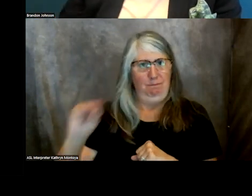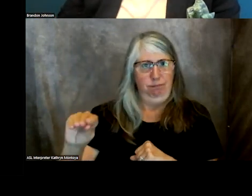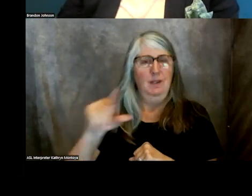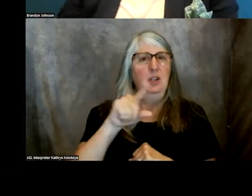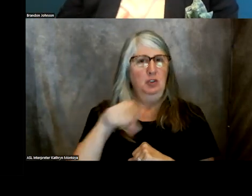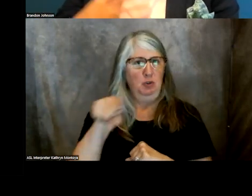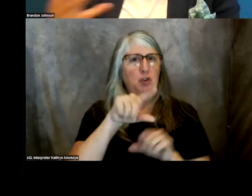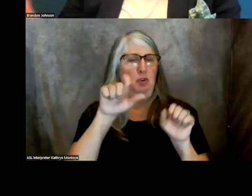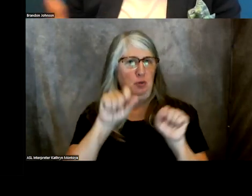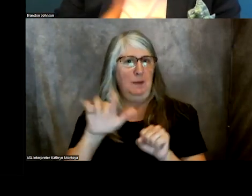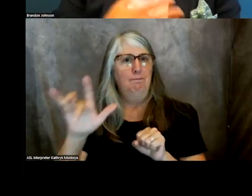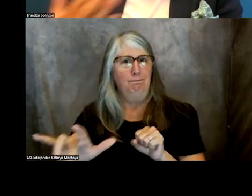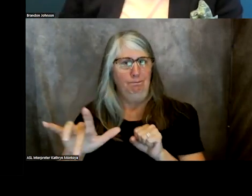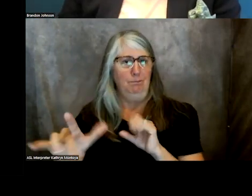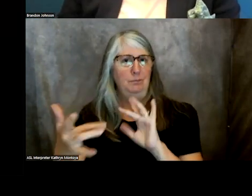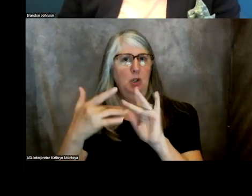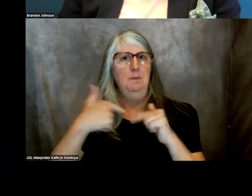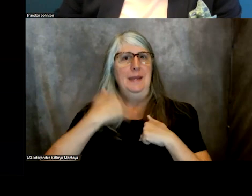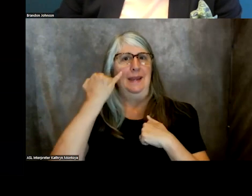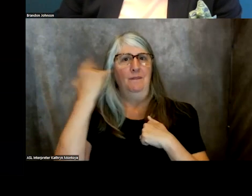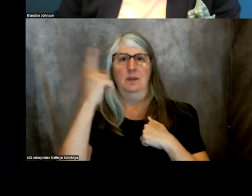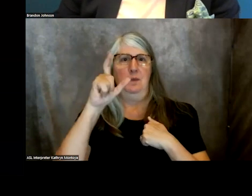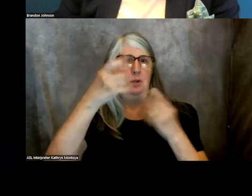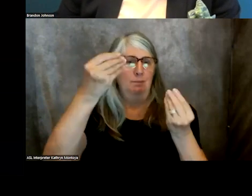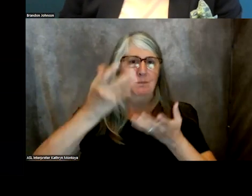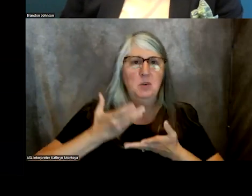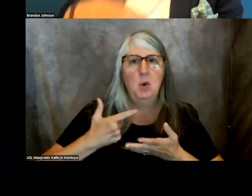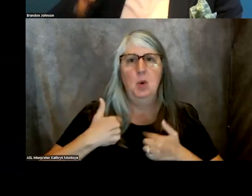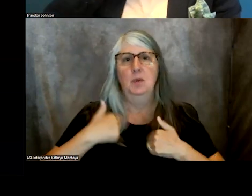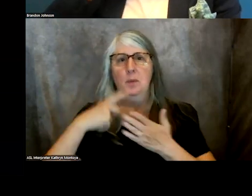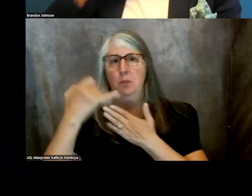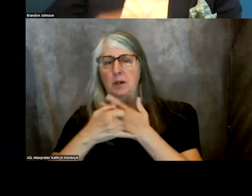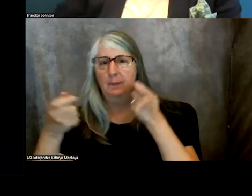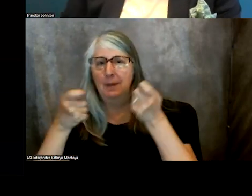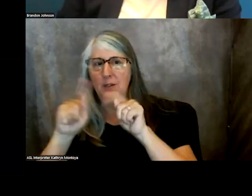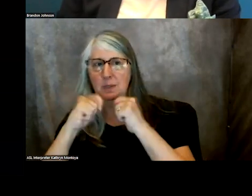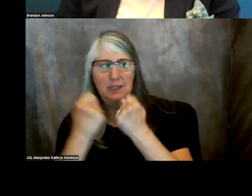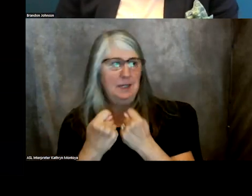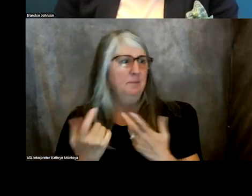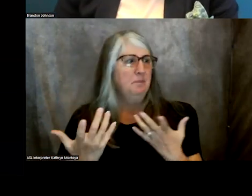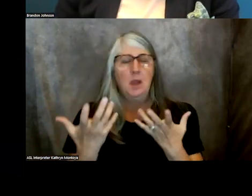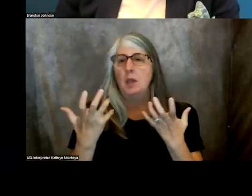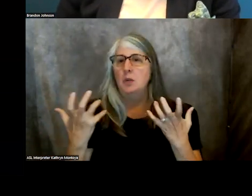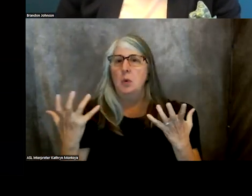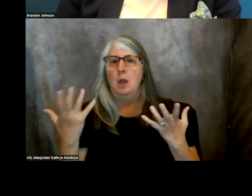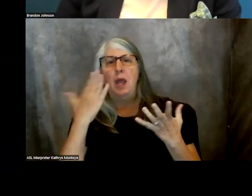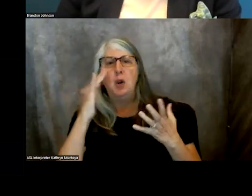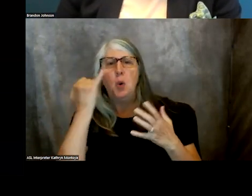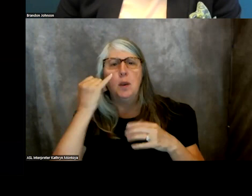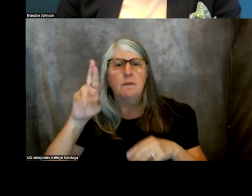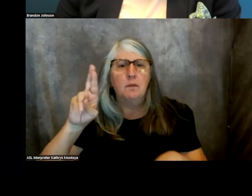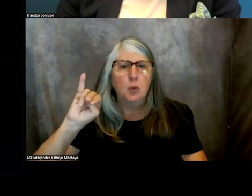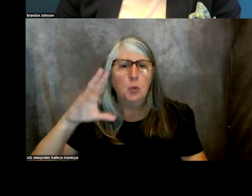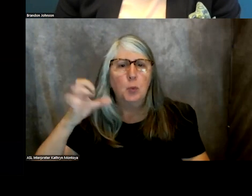up. And if there's anything you want to share with me, the project management team, I want to shout out, I don't know if Richard's on, but